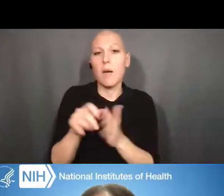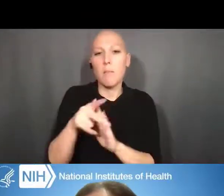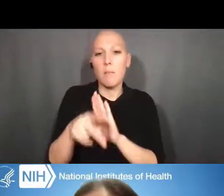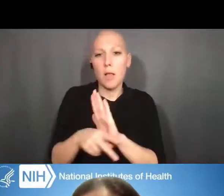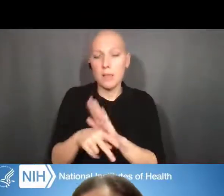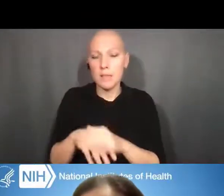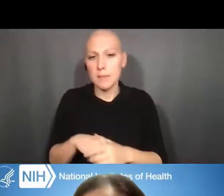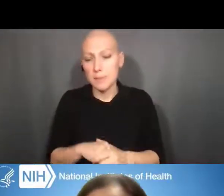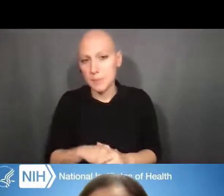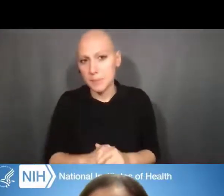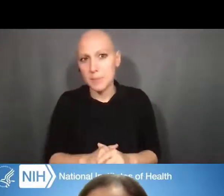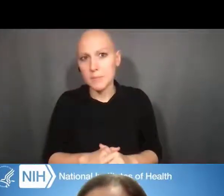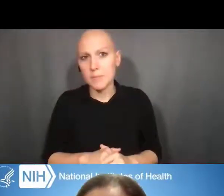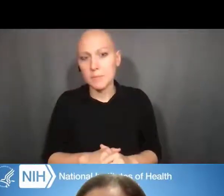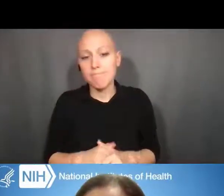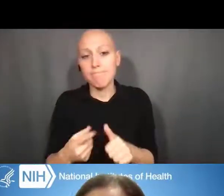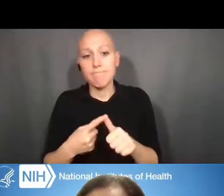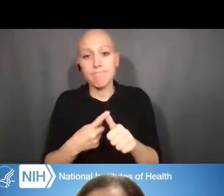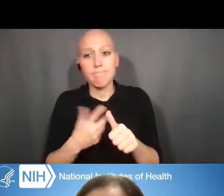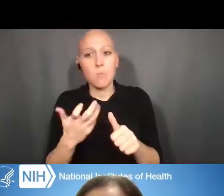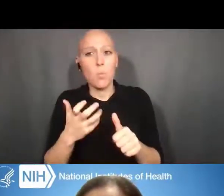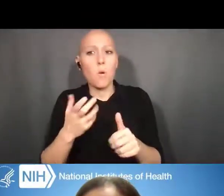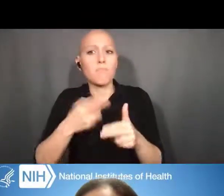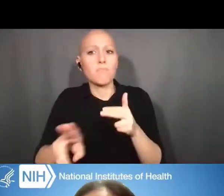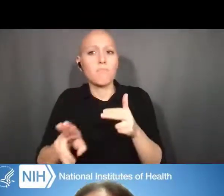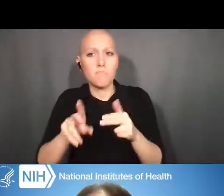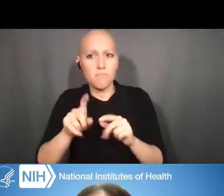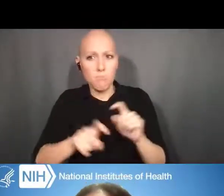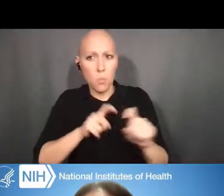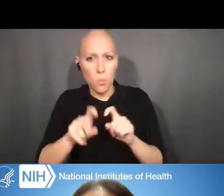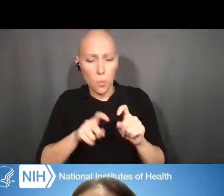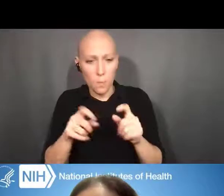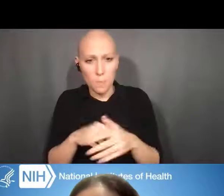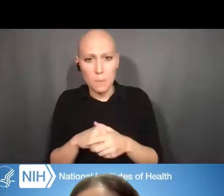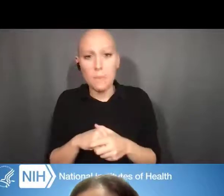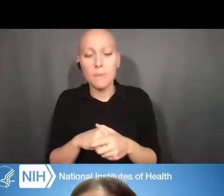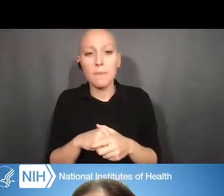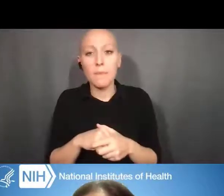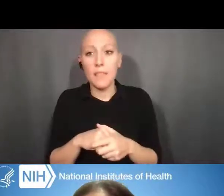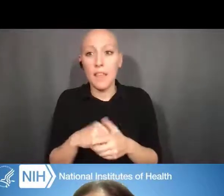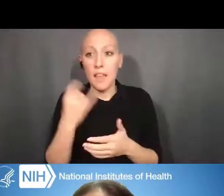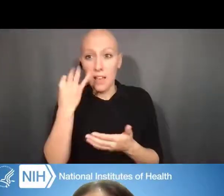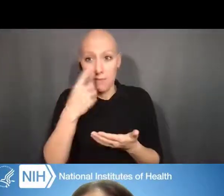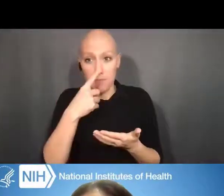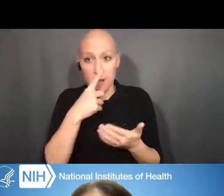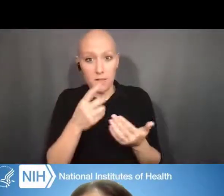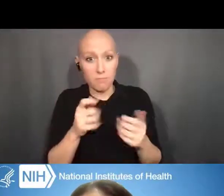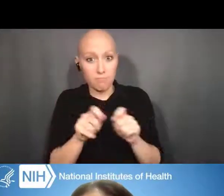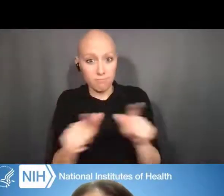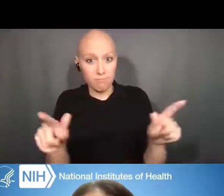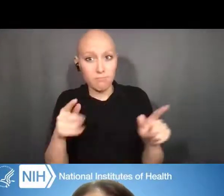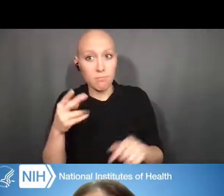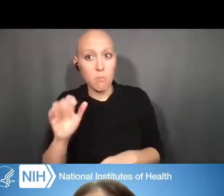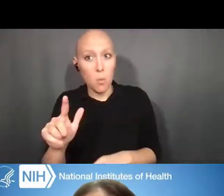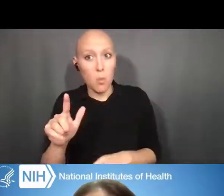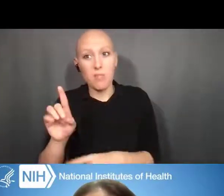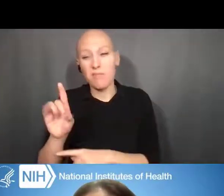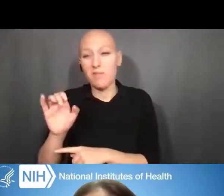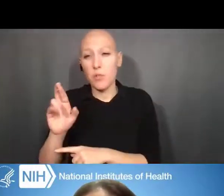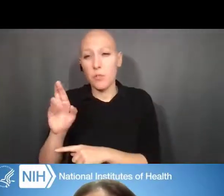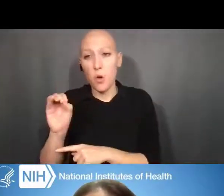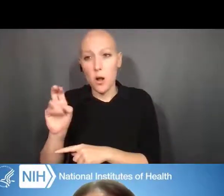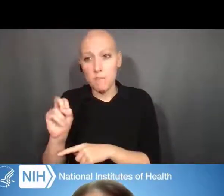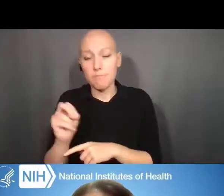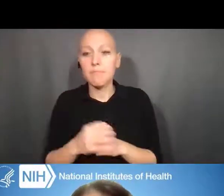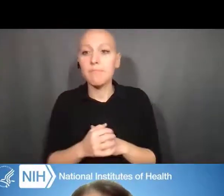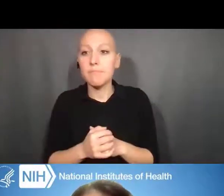So I'd like to start off with a quick poll, and if you can launch that poll, and I'd like to hear your thoughts on